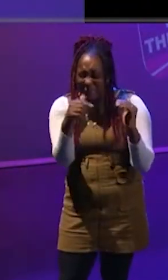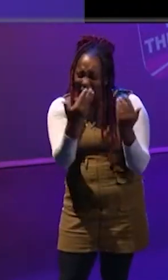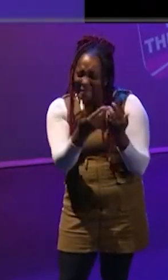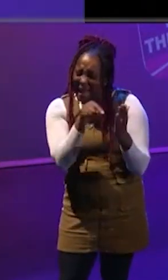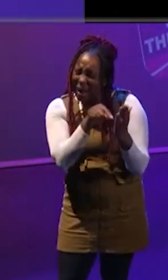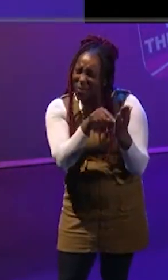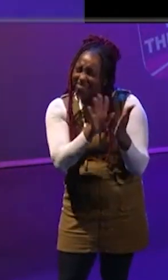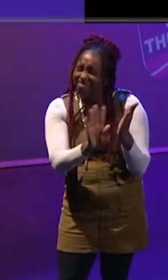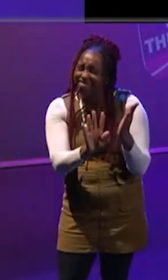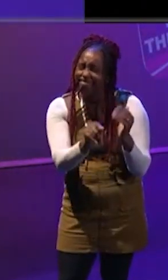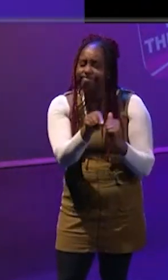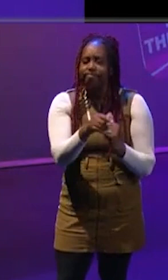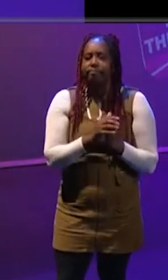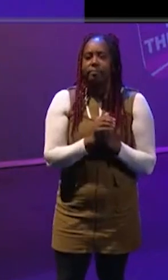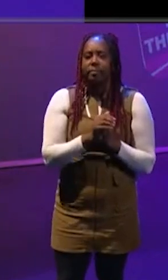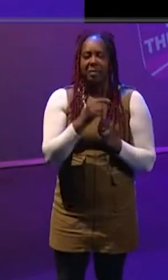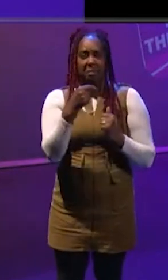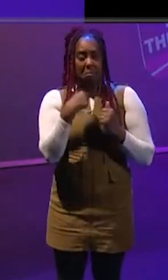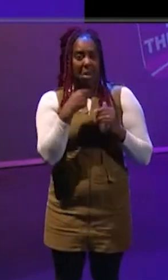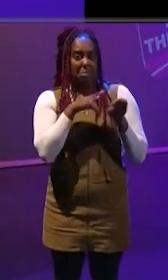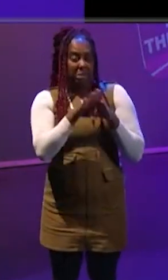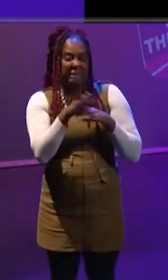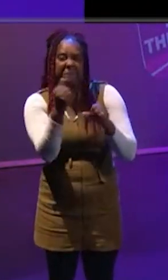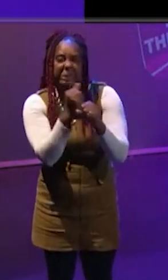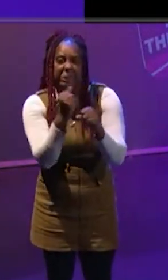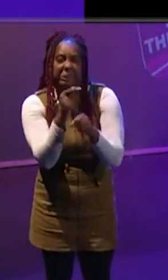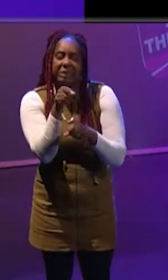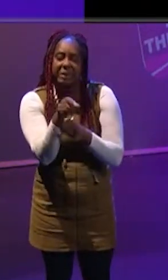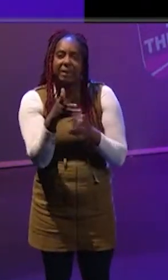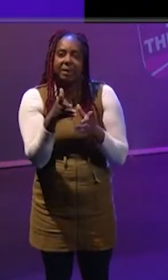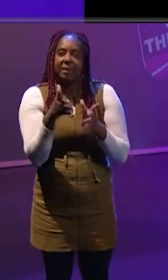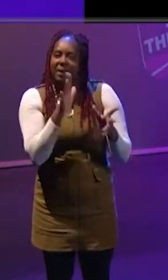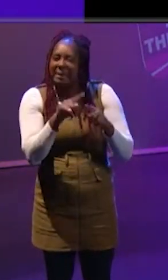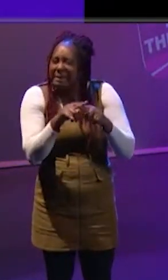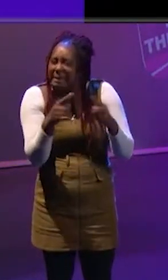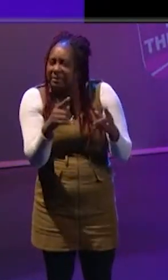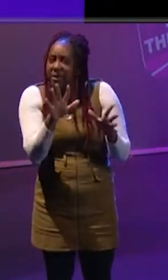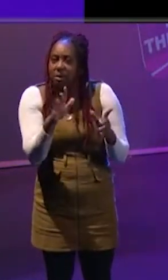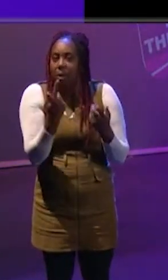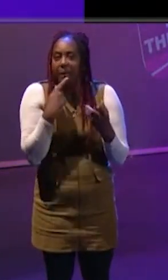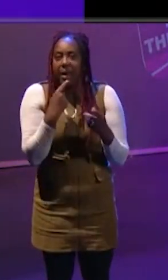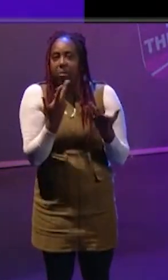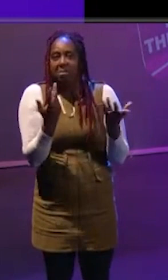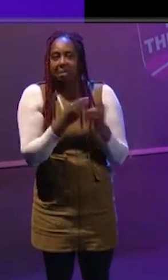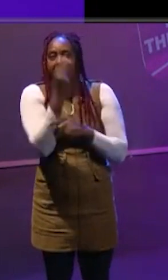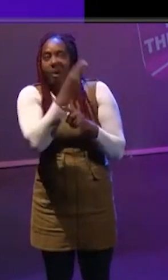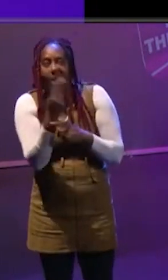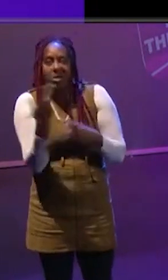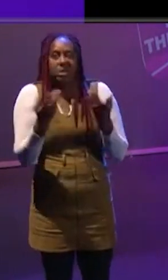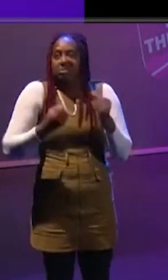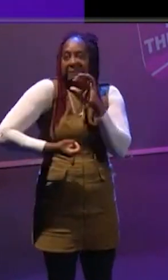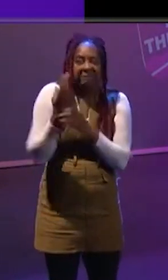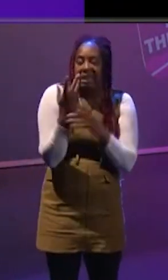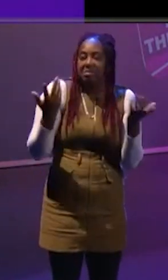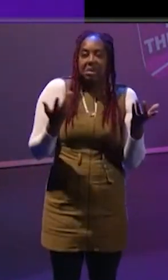now. Because my practice as a producer also comes into slightly different. It's not all about artist development as Reece's practices. It's